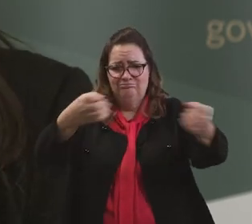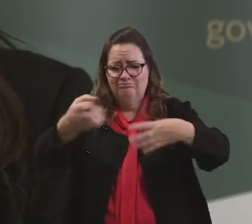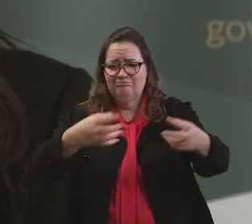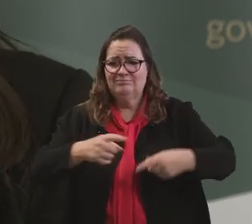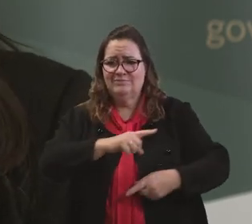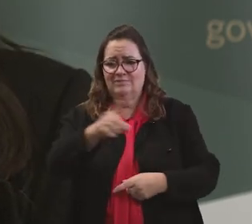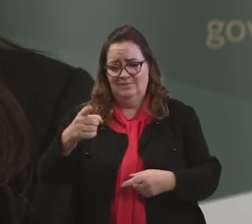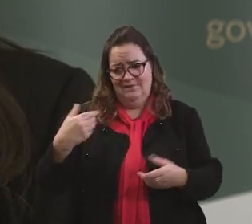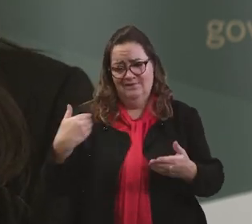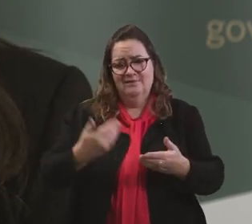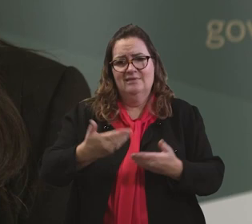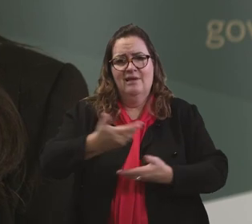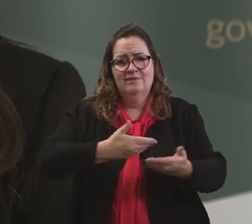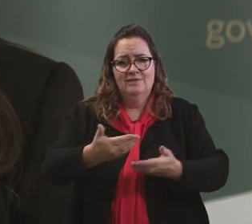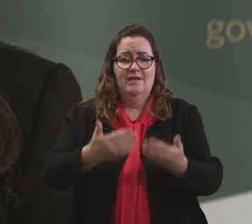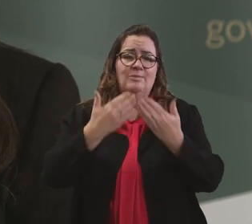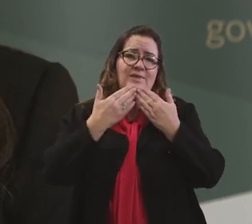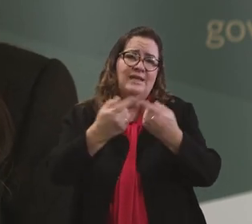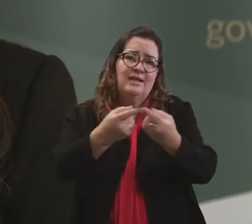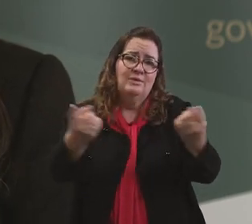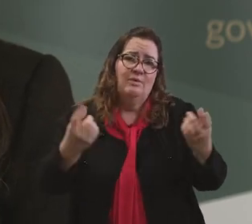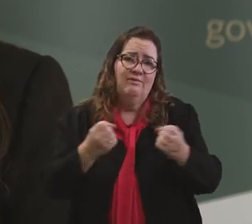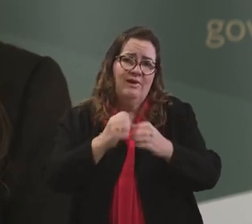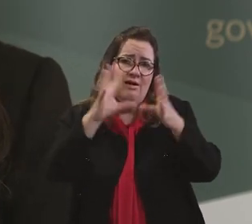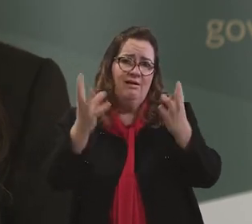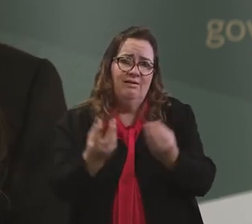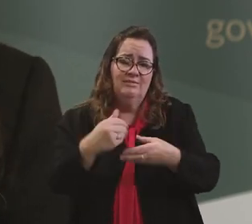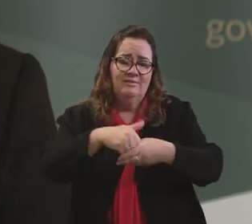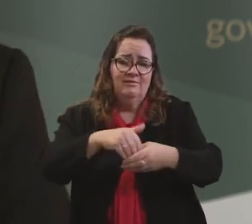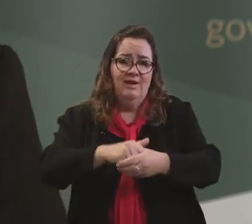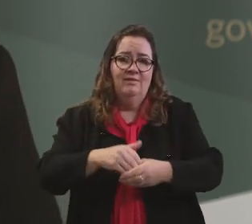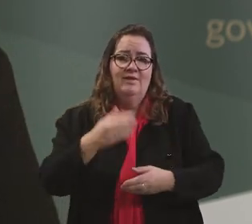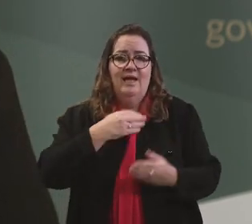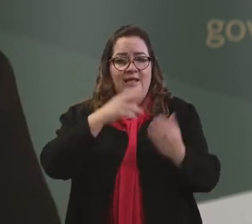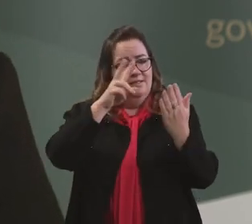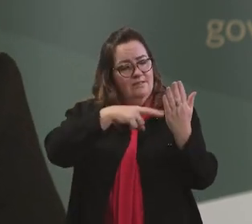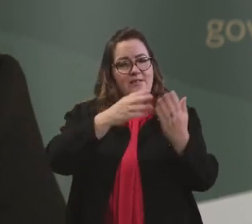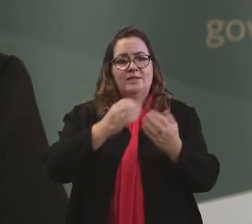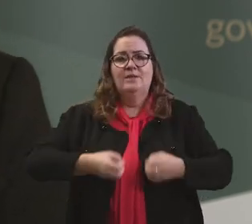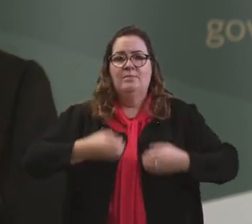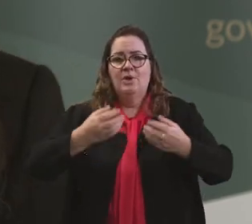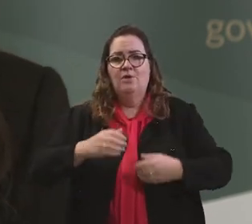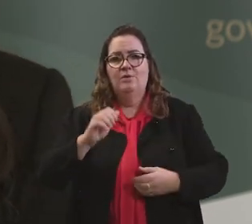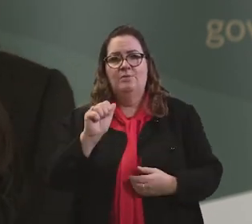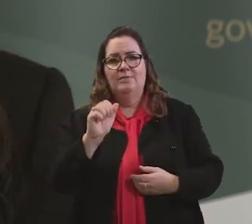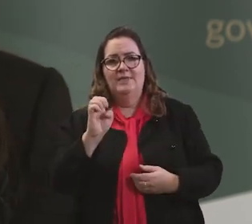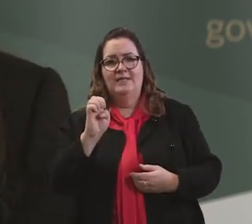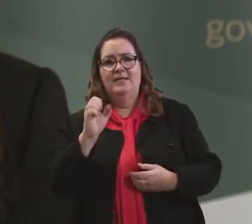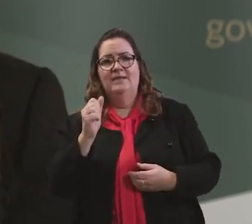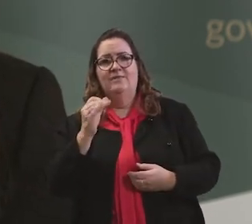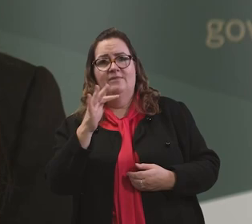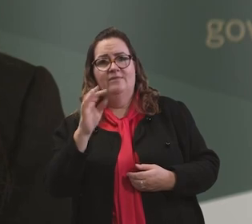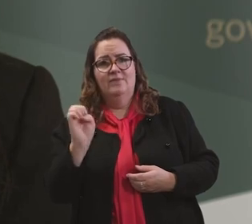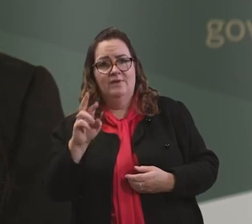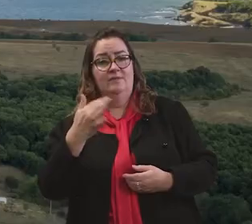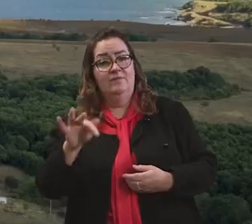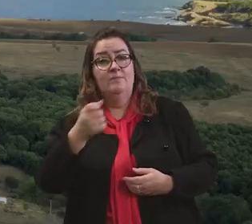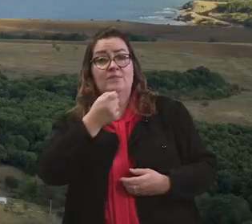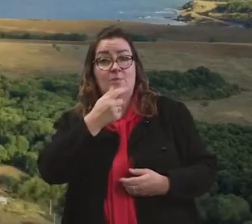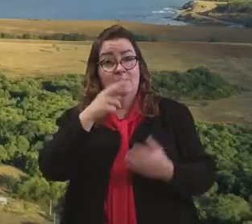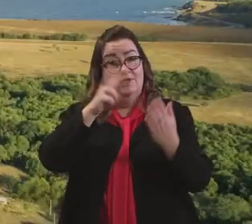this consultation. And we thank you all for it. And the poem is read to us by Aoife Reedy from Dublin.